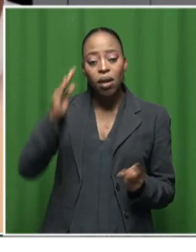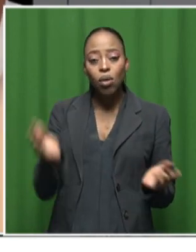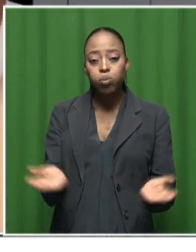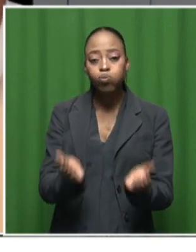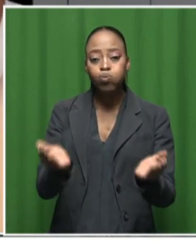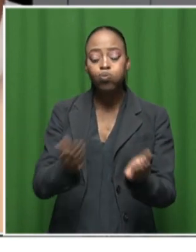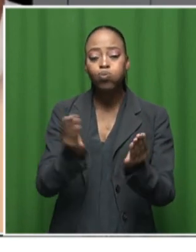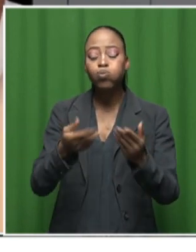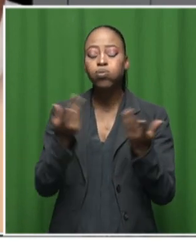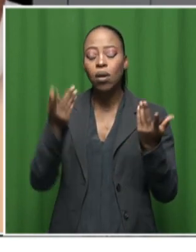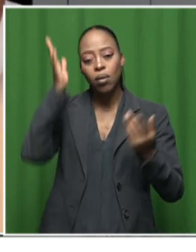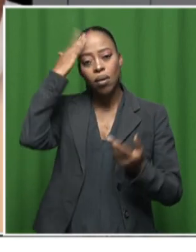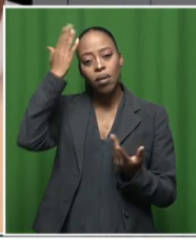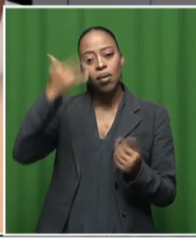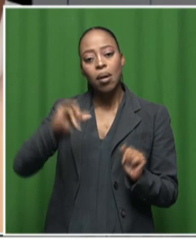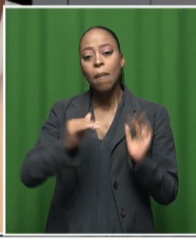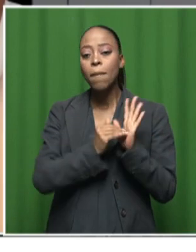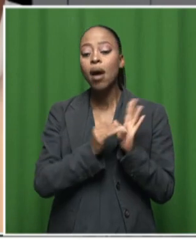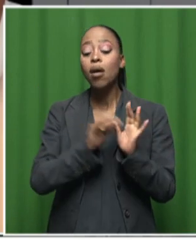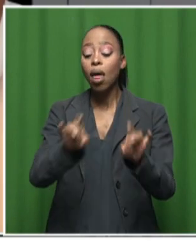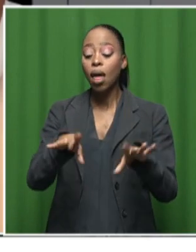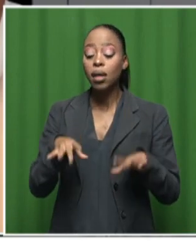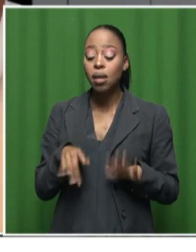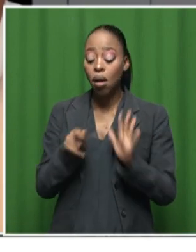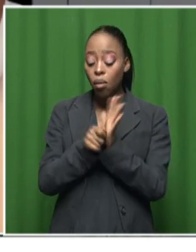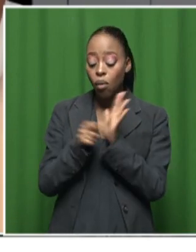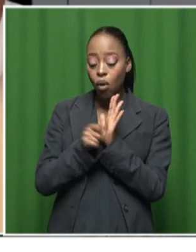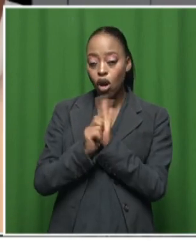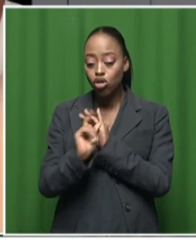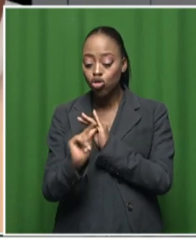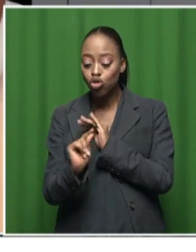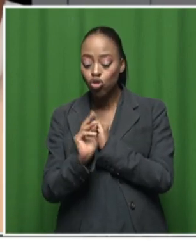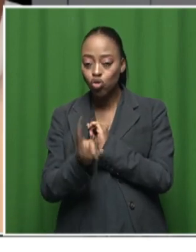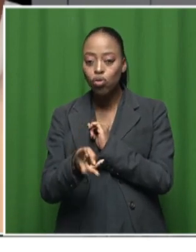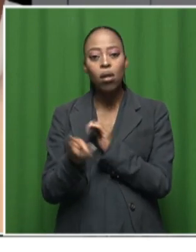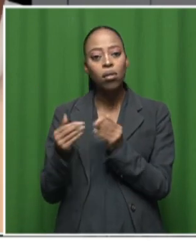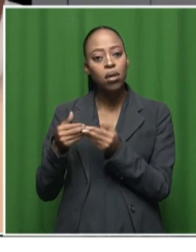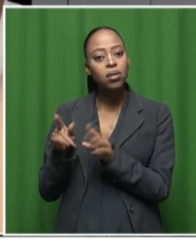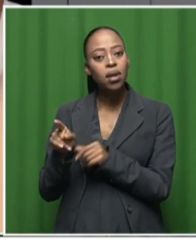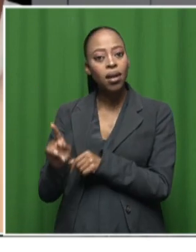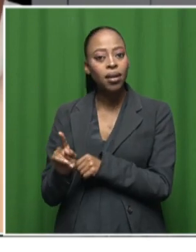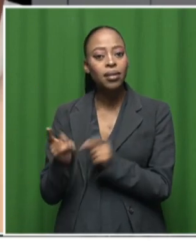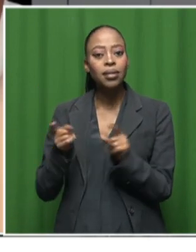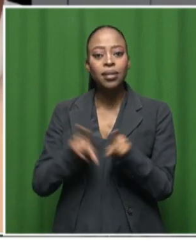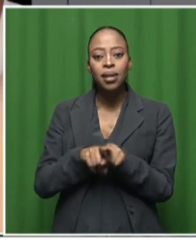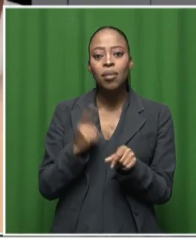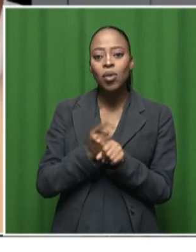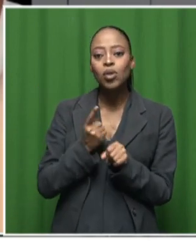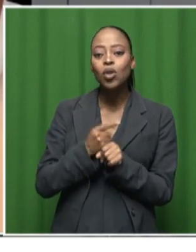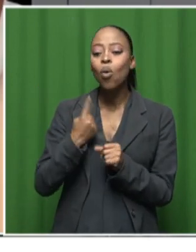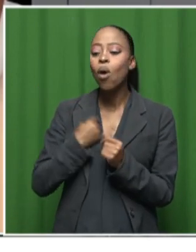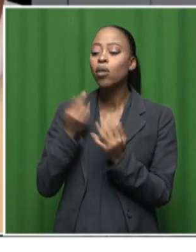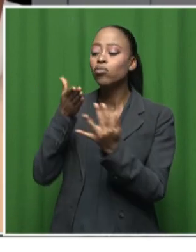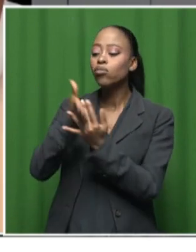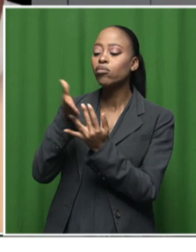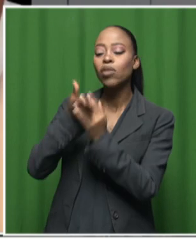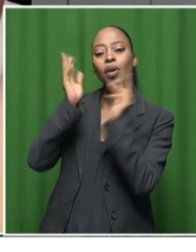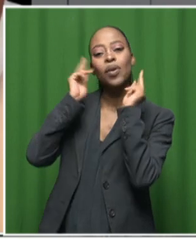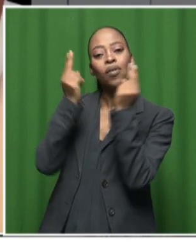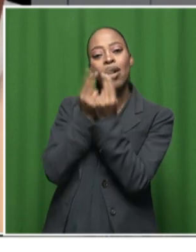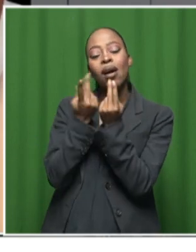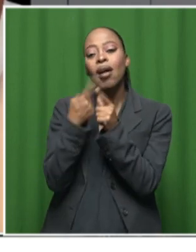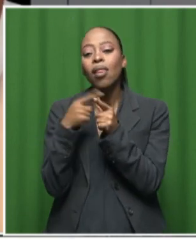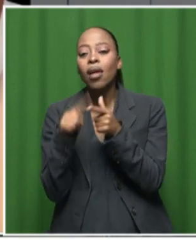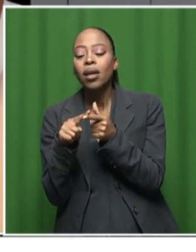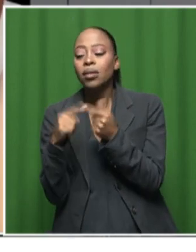out there. Because yes, you've got your matrics right now that are going and studying their writing matric and desperate to get into university, and then they